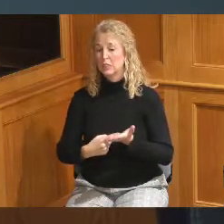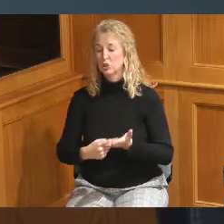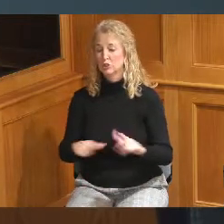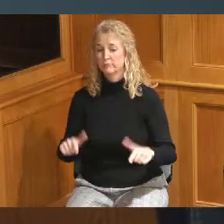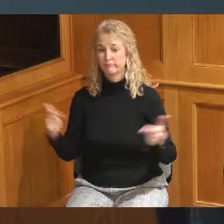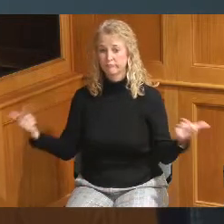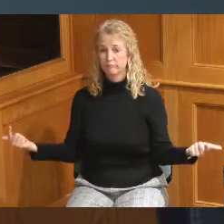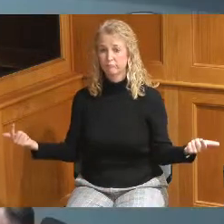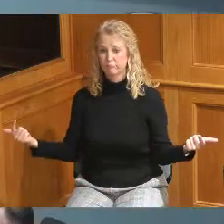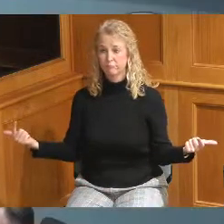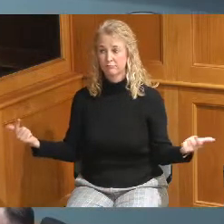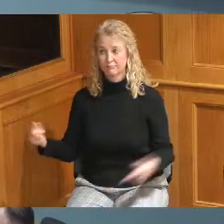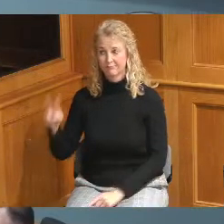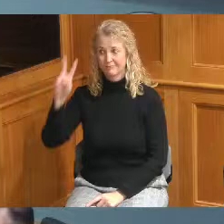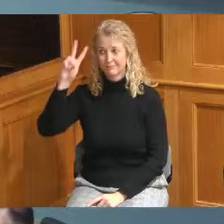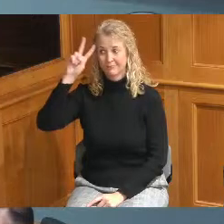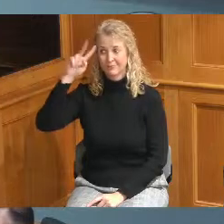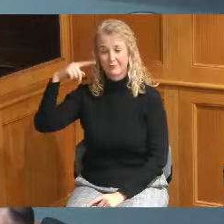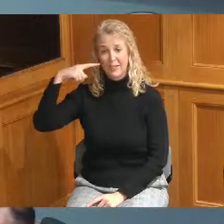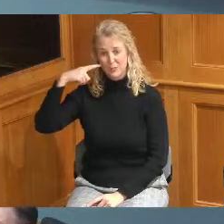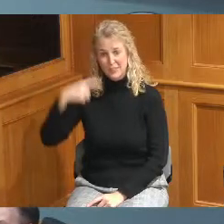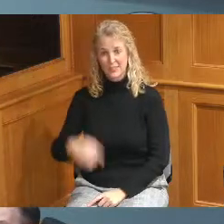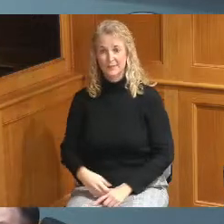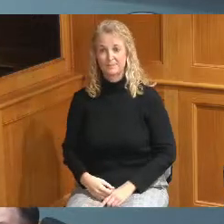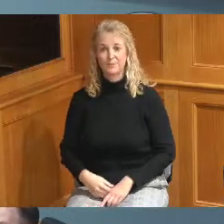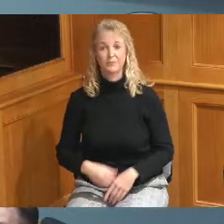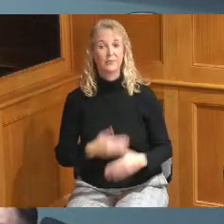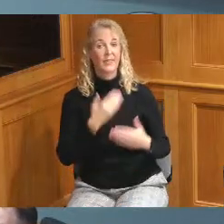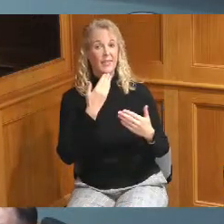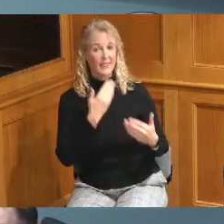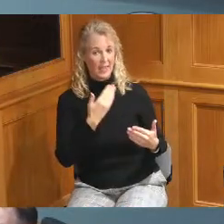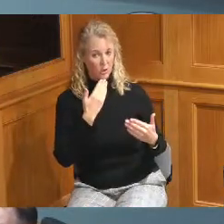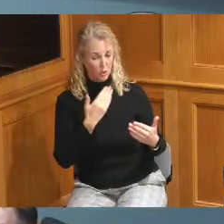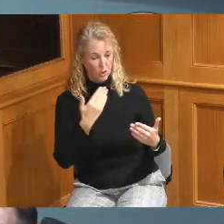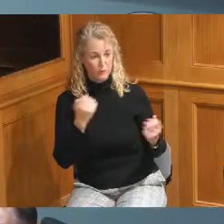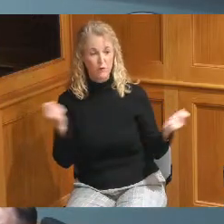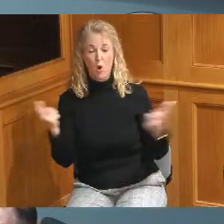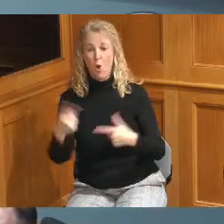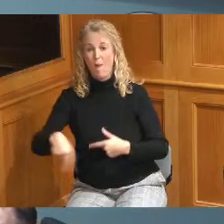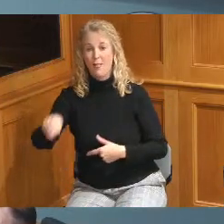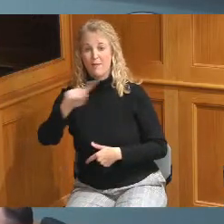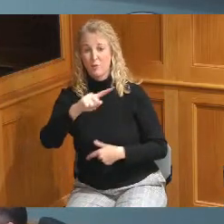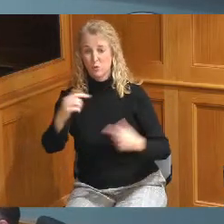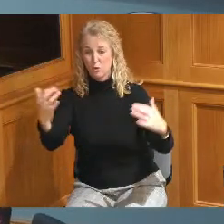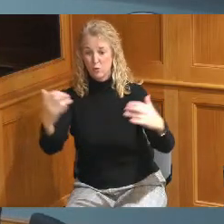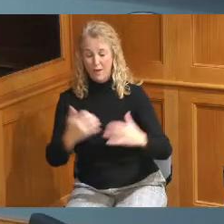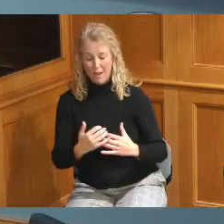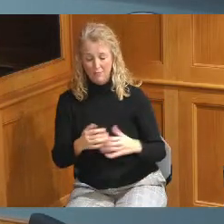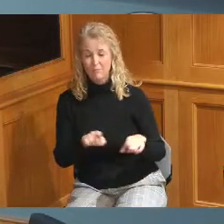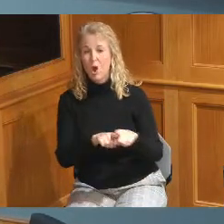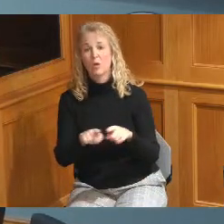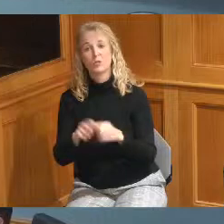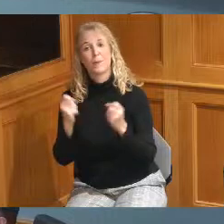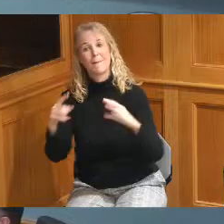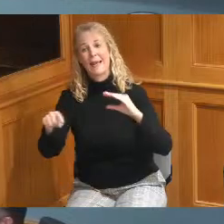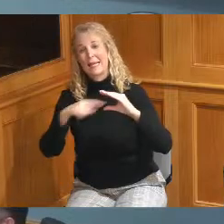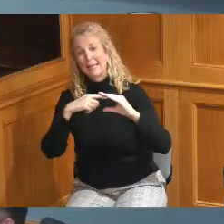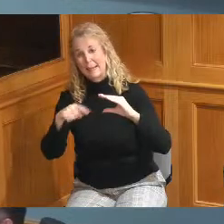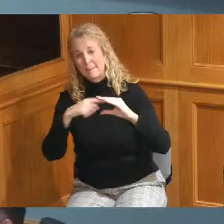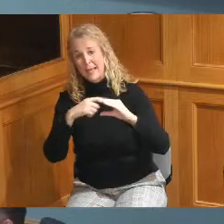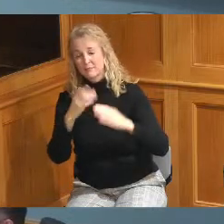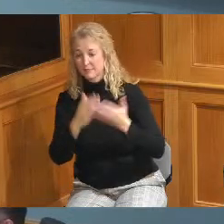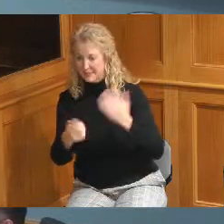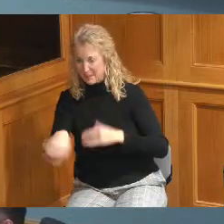Vice President Driehaus. Thank you. Thank you to all of you who came in. I also received some emails from some of you in the